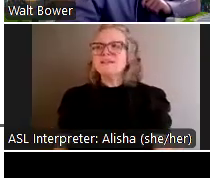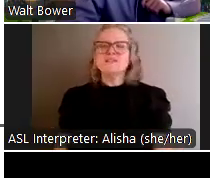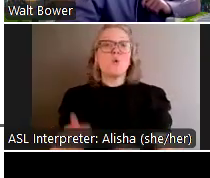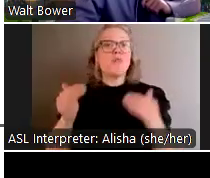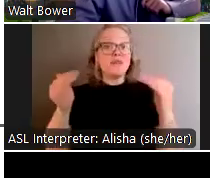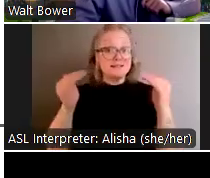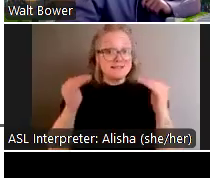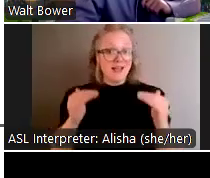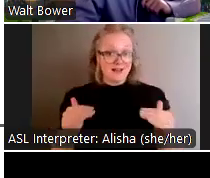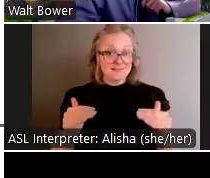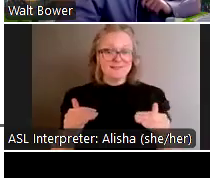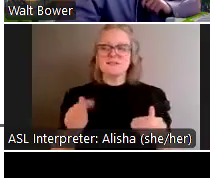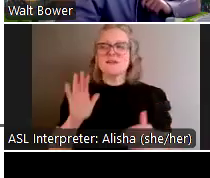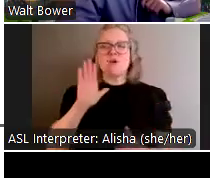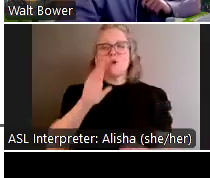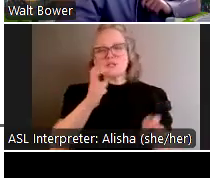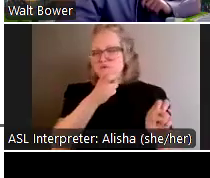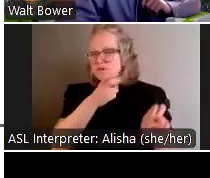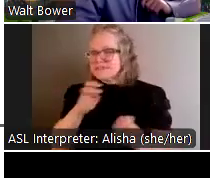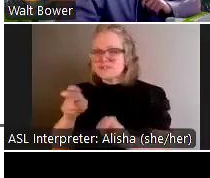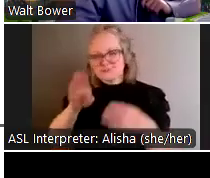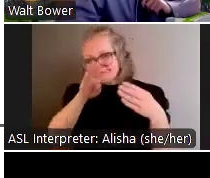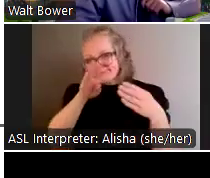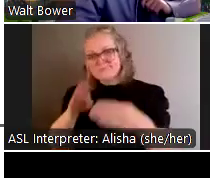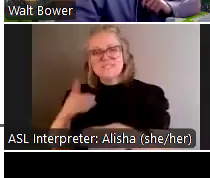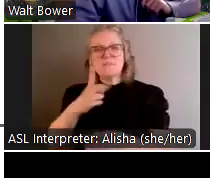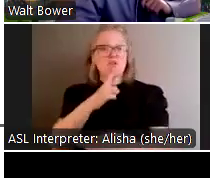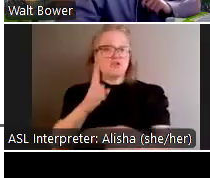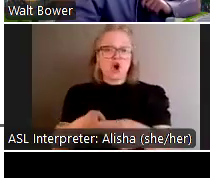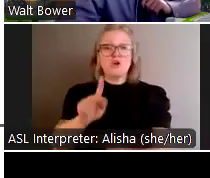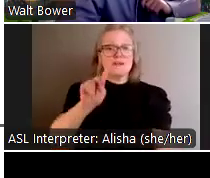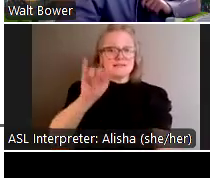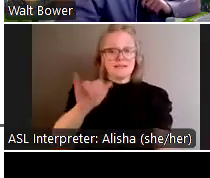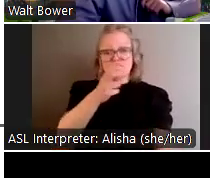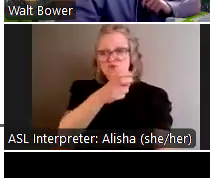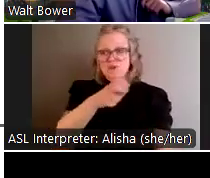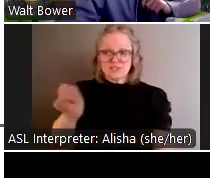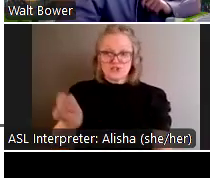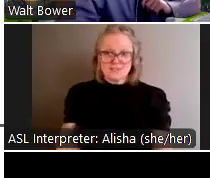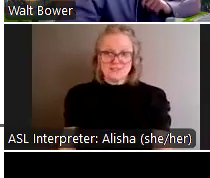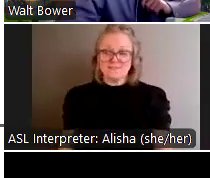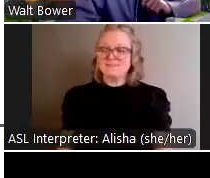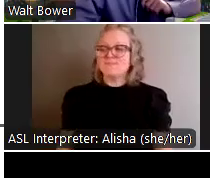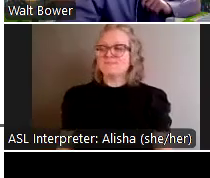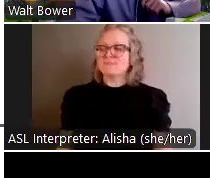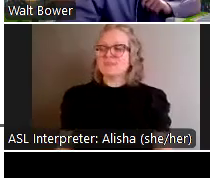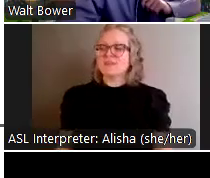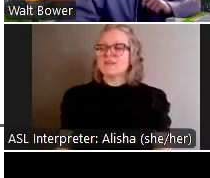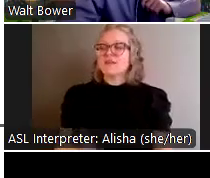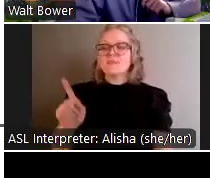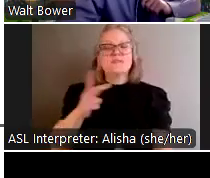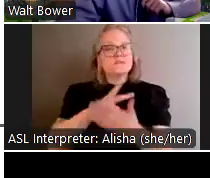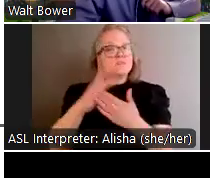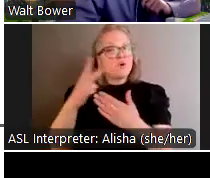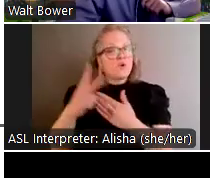about, we're going to transition just a little bit to something called Kentucky Transitions. And this program really